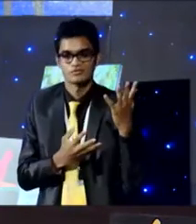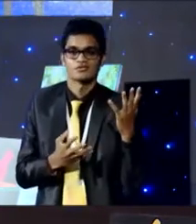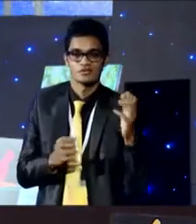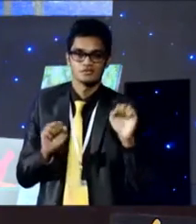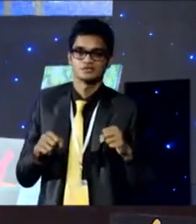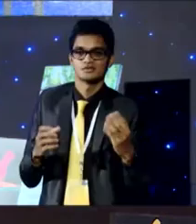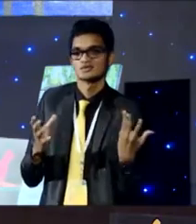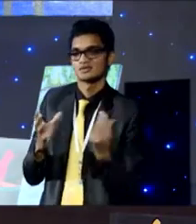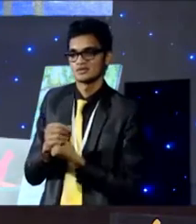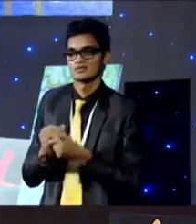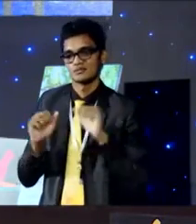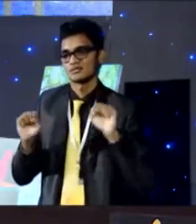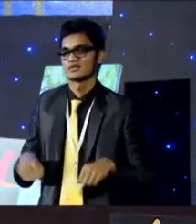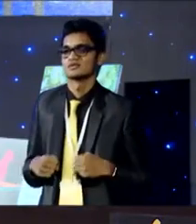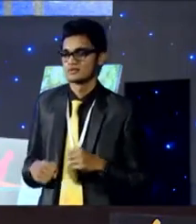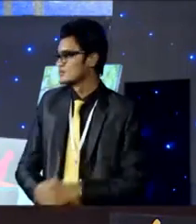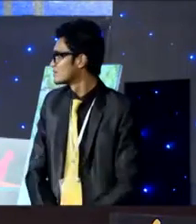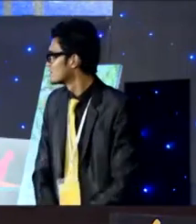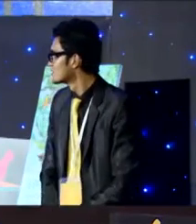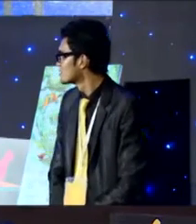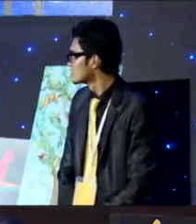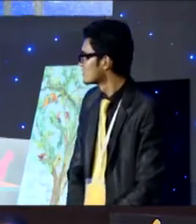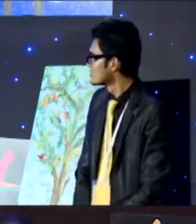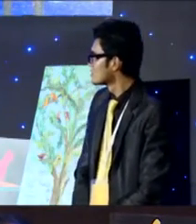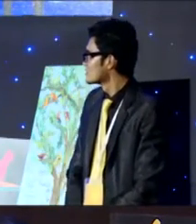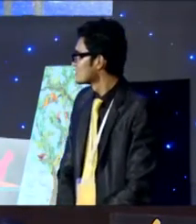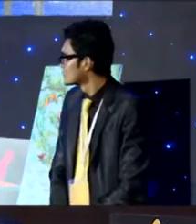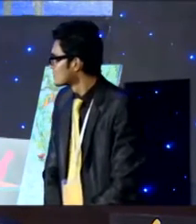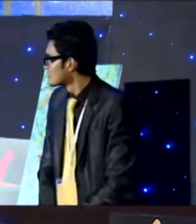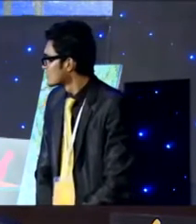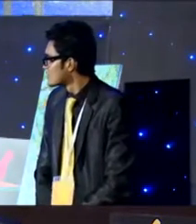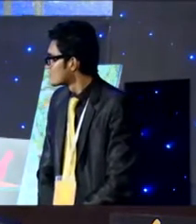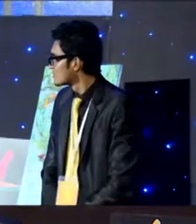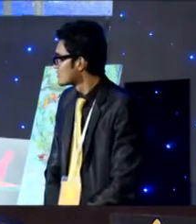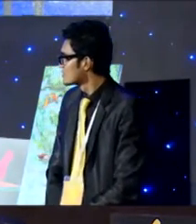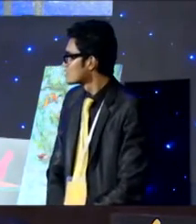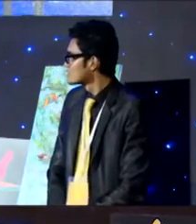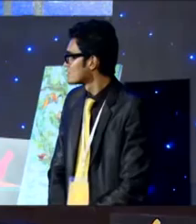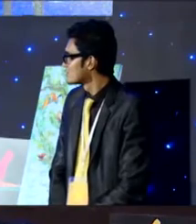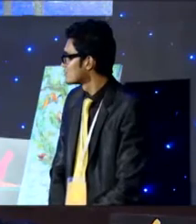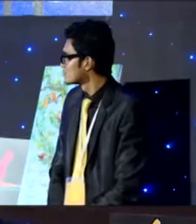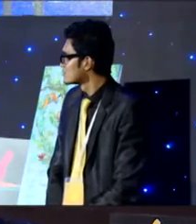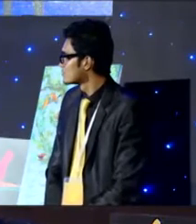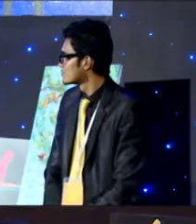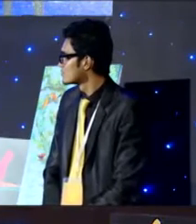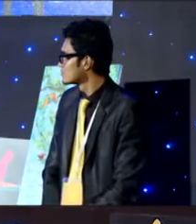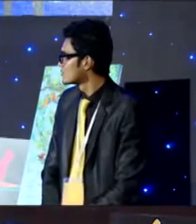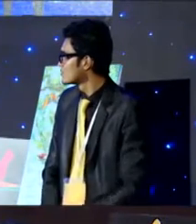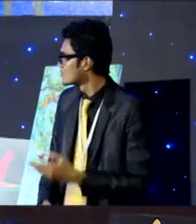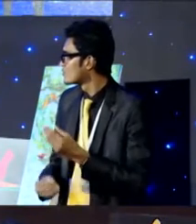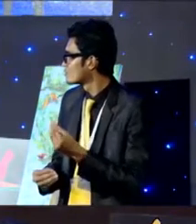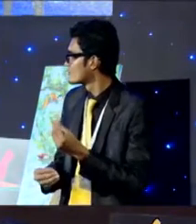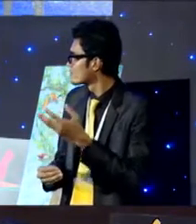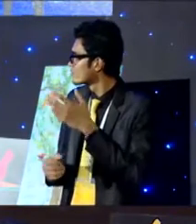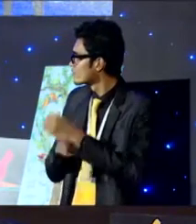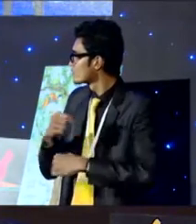There's just one interesting comment. You know, when you talk, I know that you fought for the reservation in IIMs and IITs. A few years ago, there was